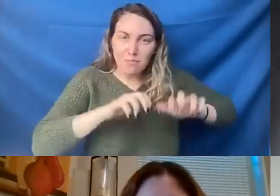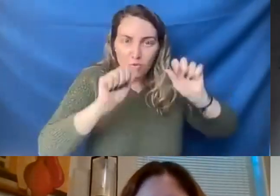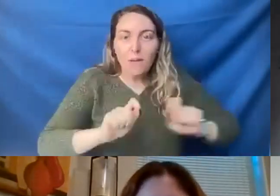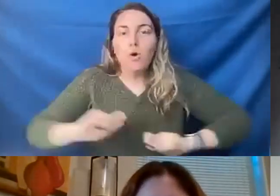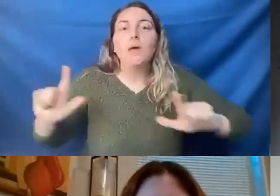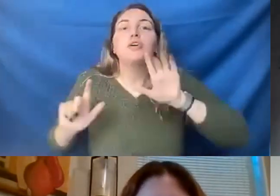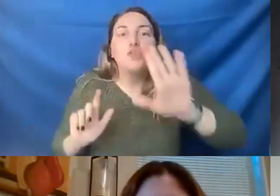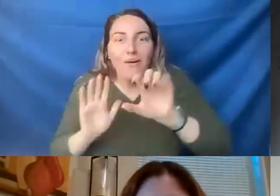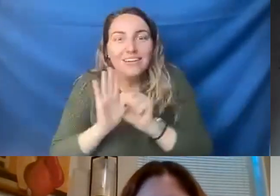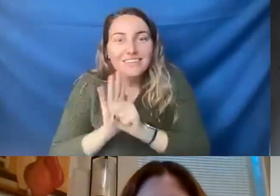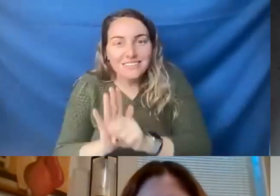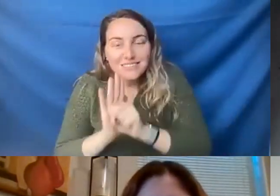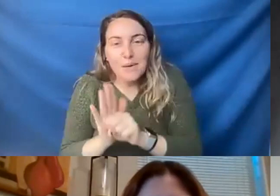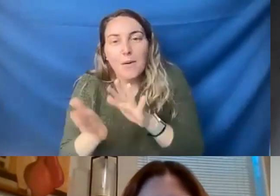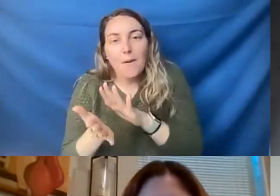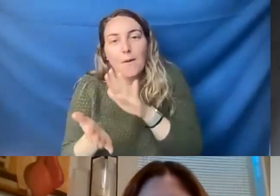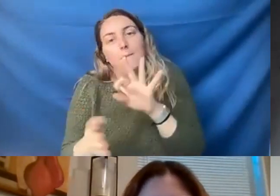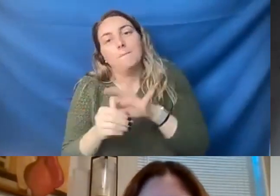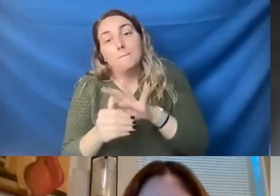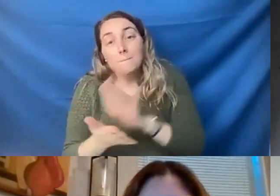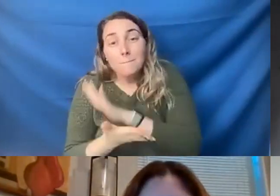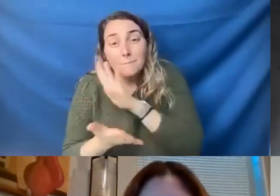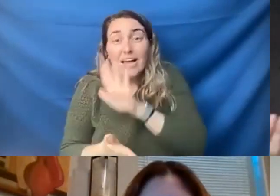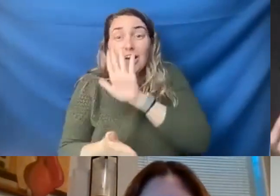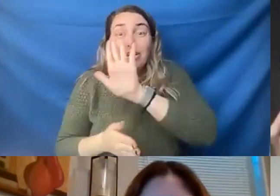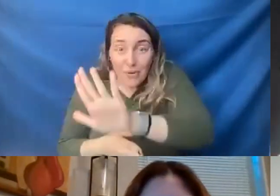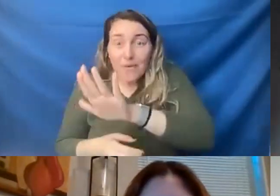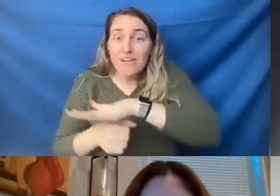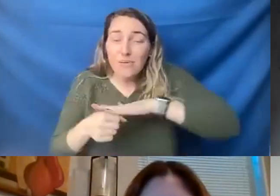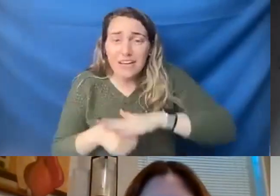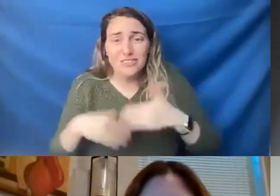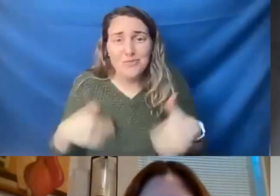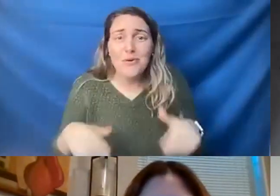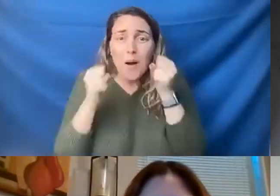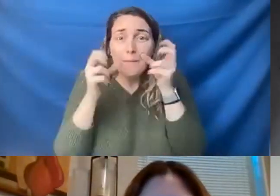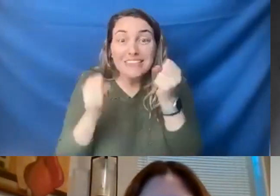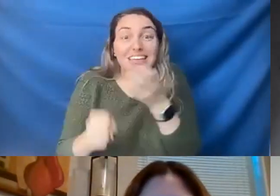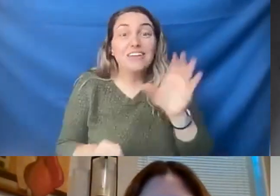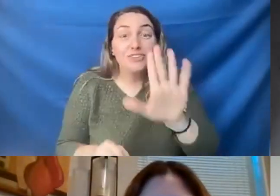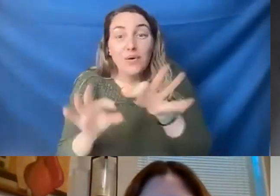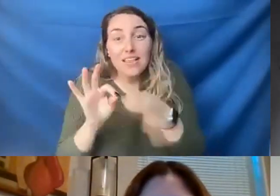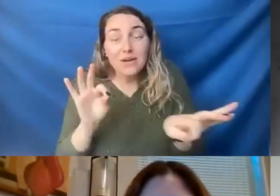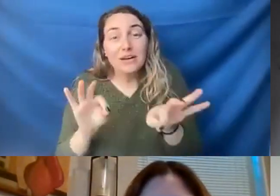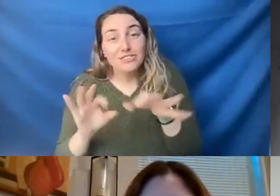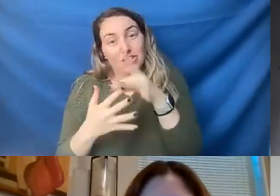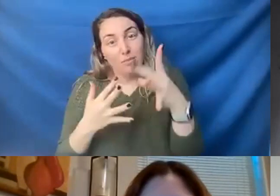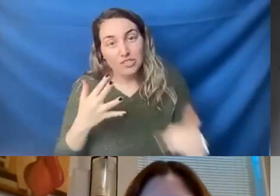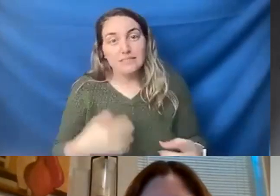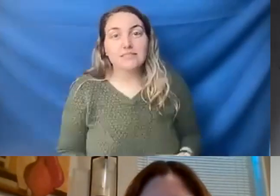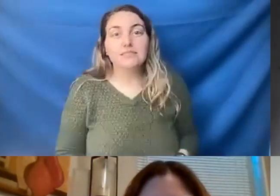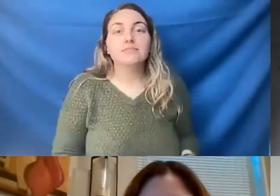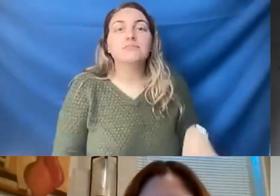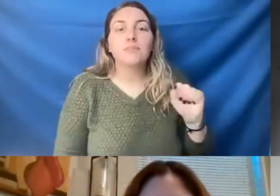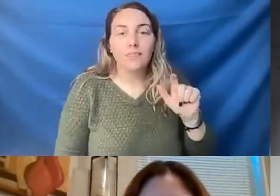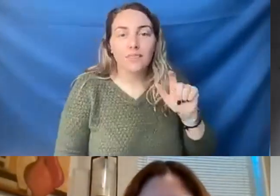will show the exact languages that are offered on your ballot too. I thought that was awesome. And it also has not only your election day, but